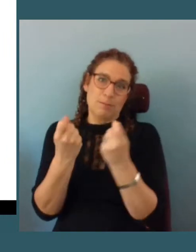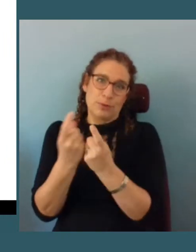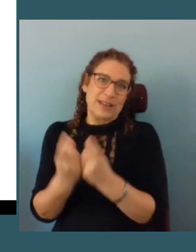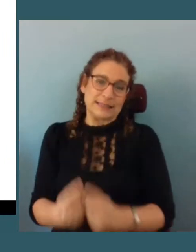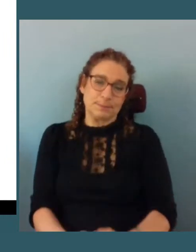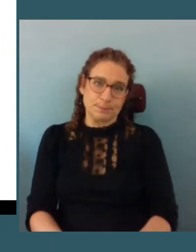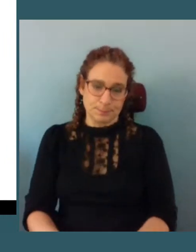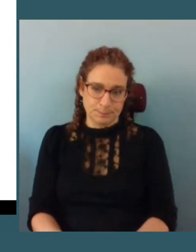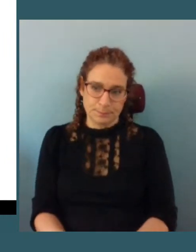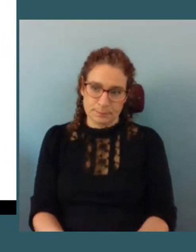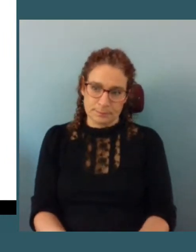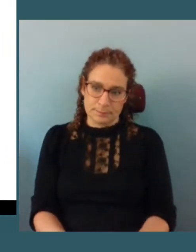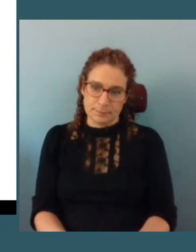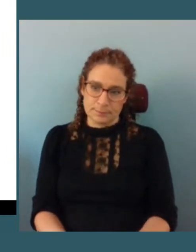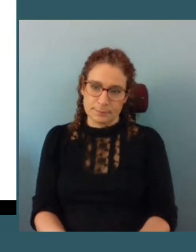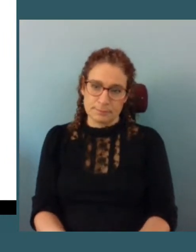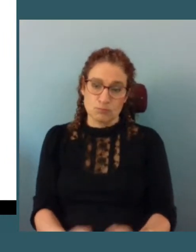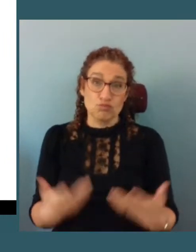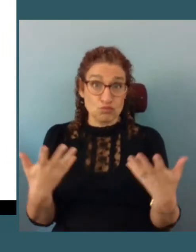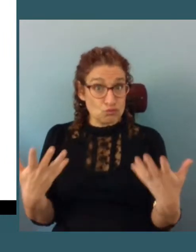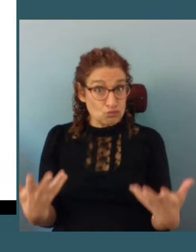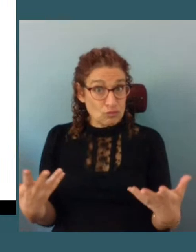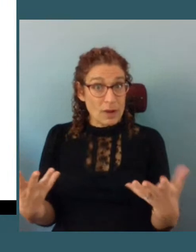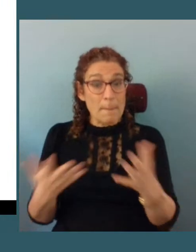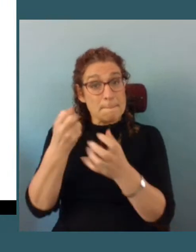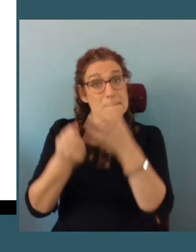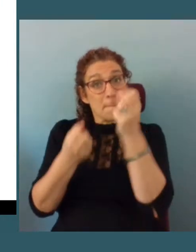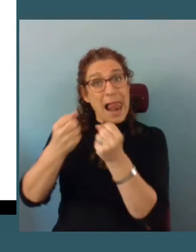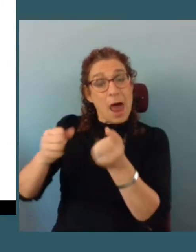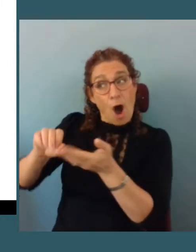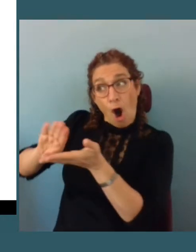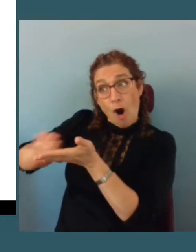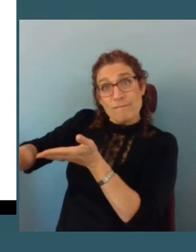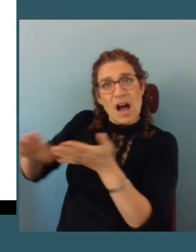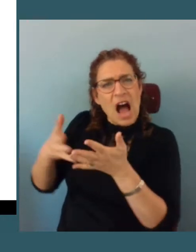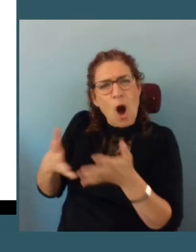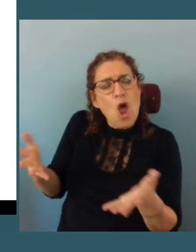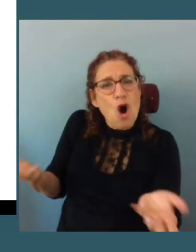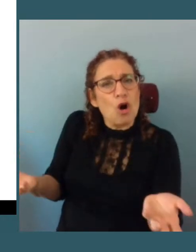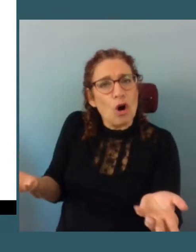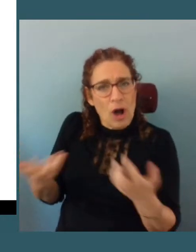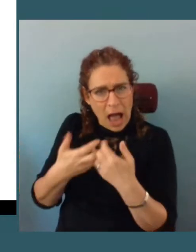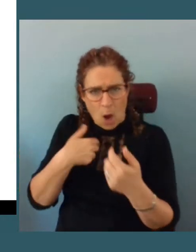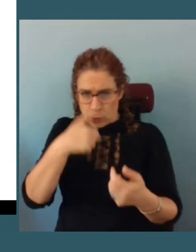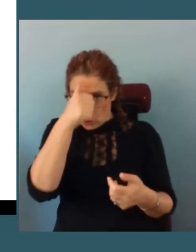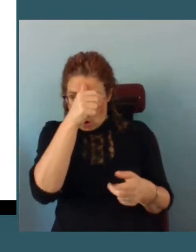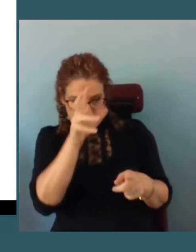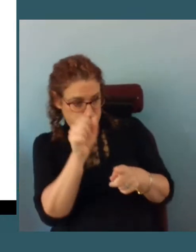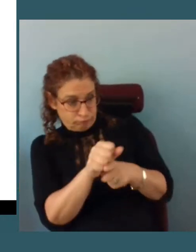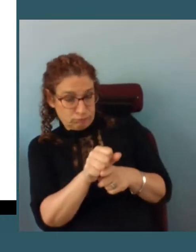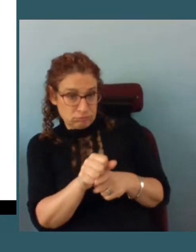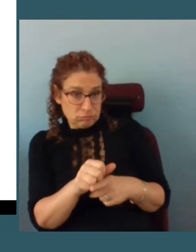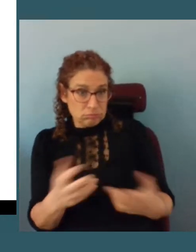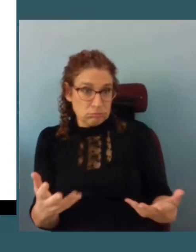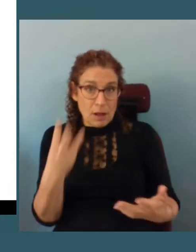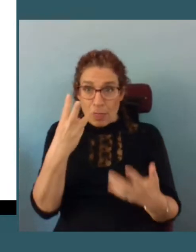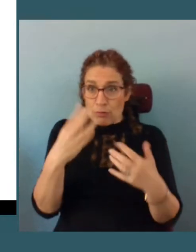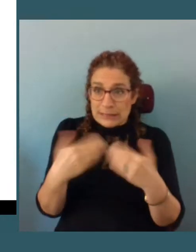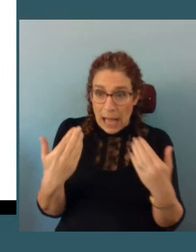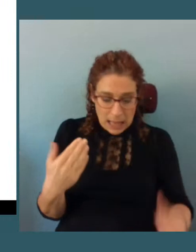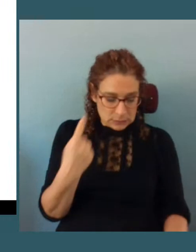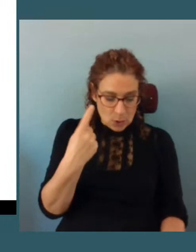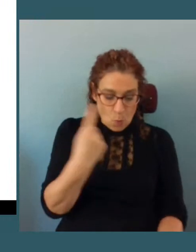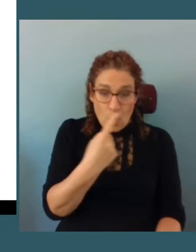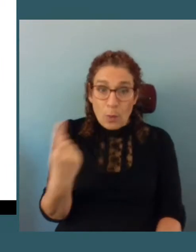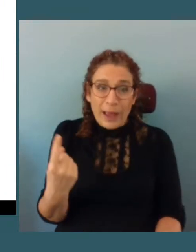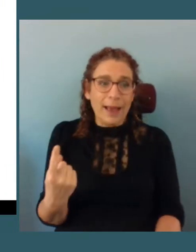So the question is, how long should you exclude milk to see if there's any benefit? That 3 days, 1 week, 2 weeks, 4